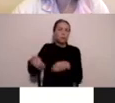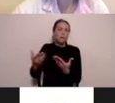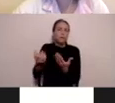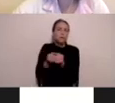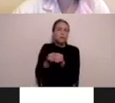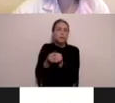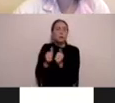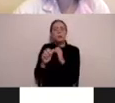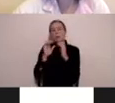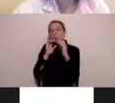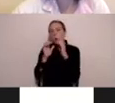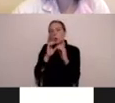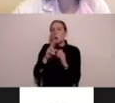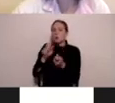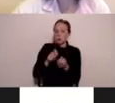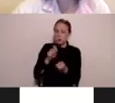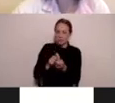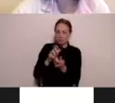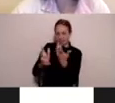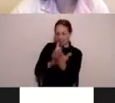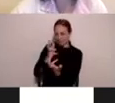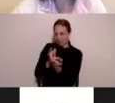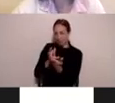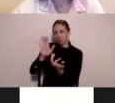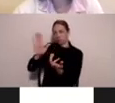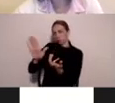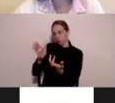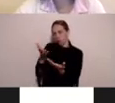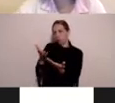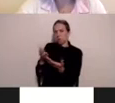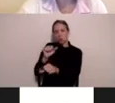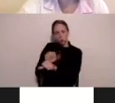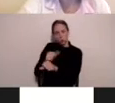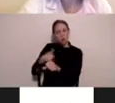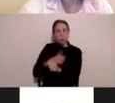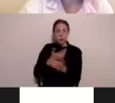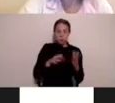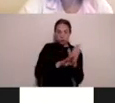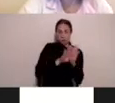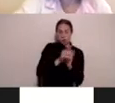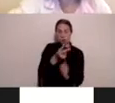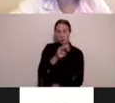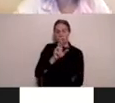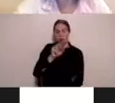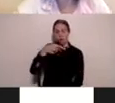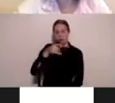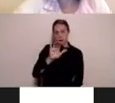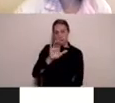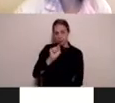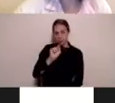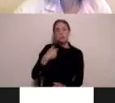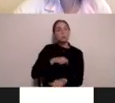or customizations of the graphics and messages that we've already developed. So please feel free to get in touch with me if you're interested in that.